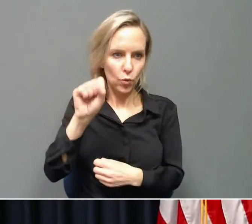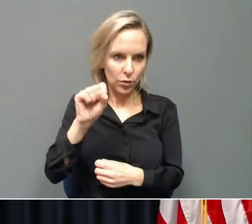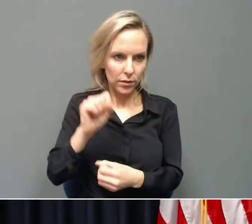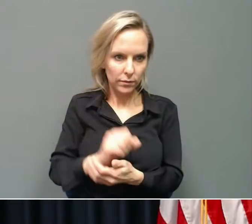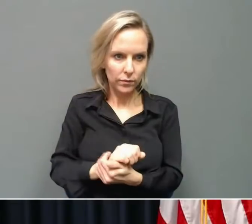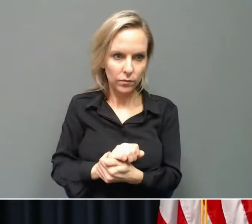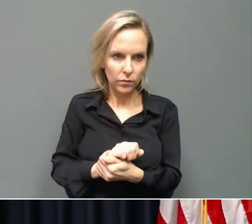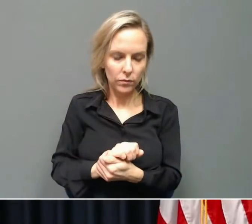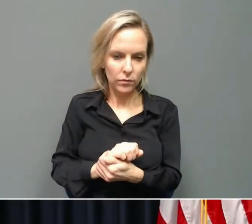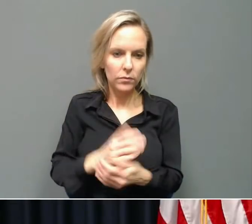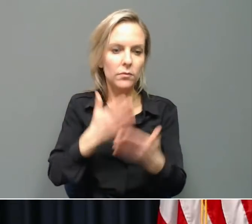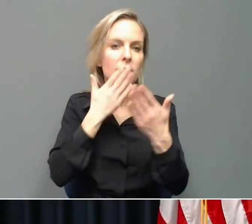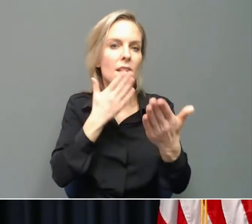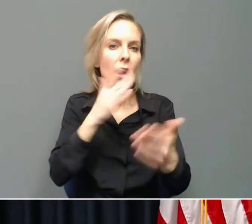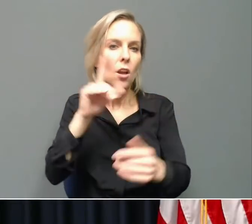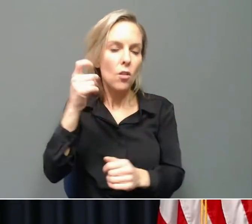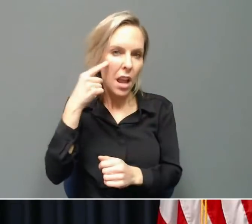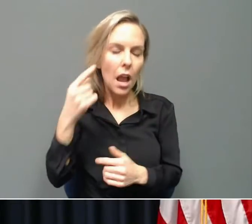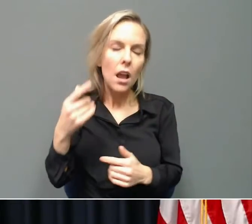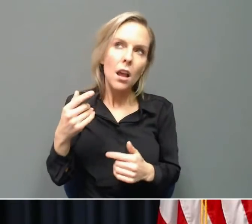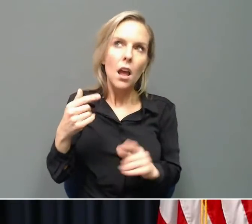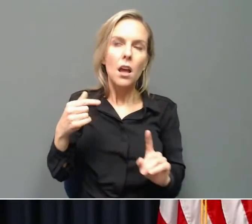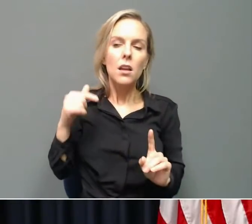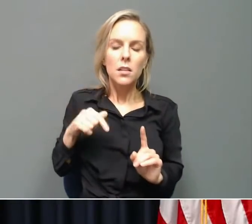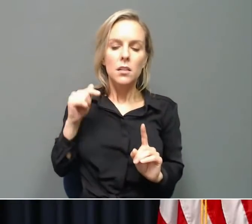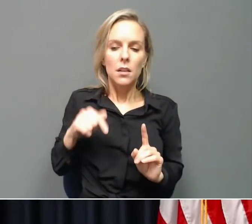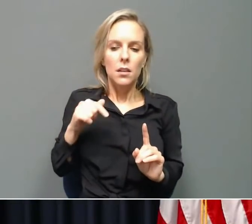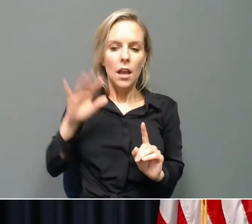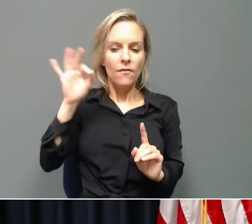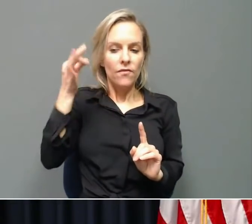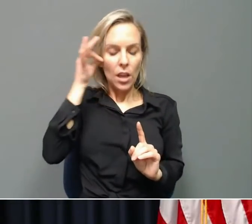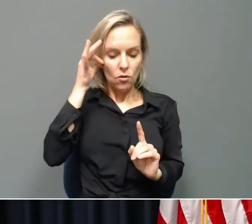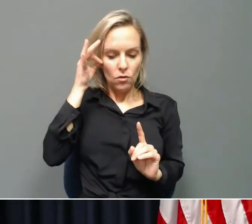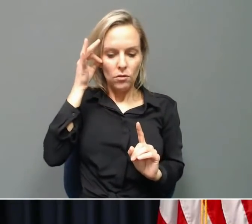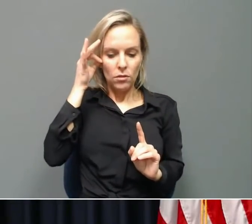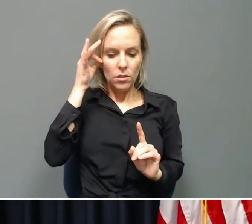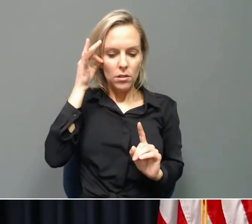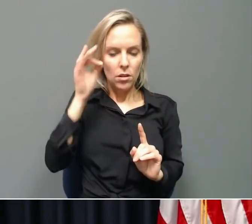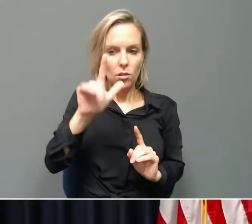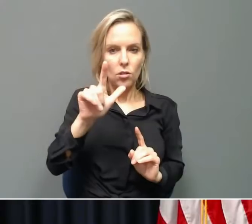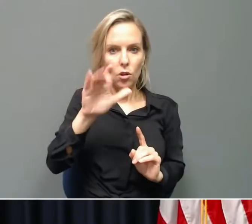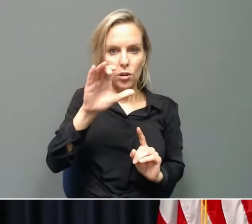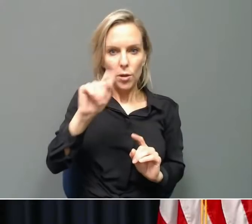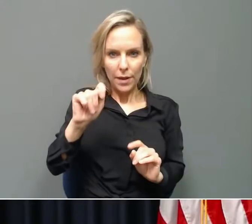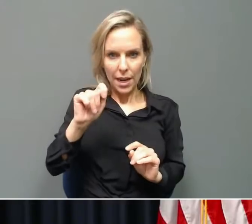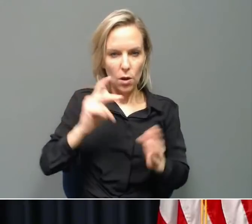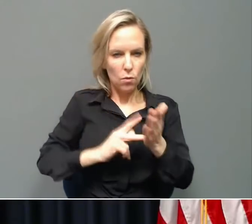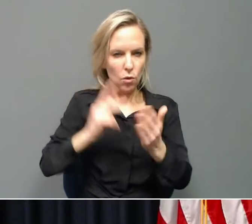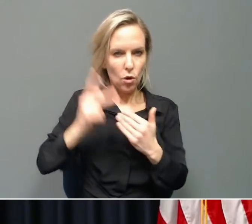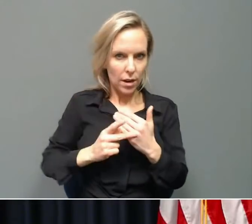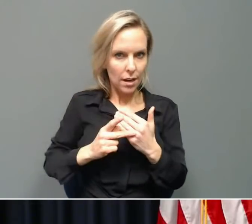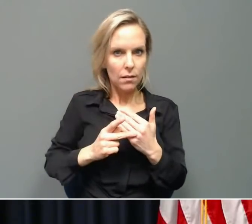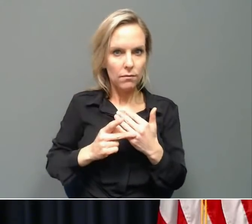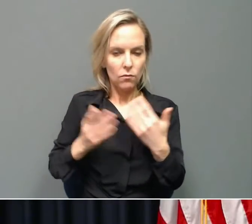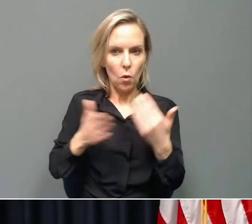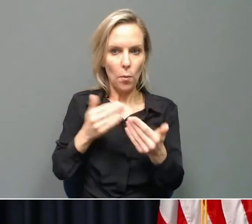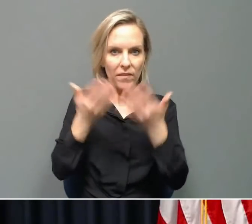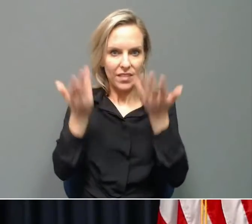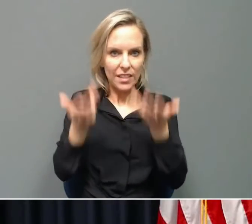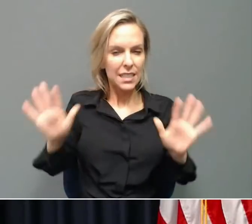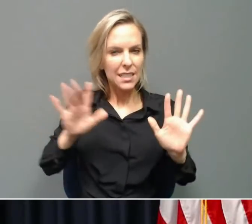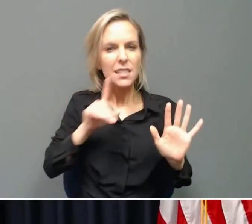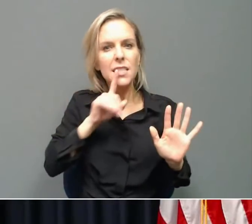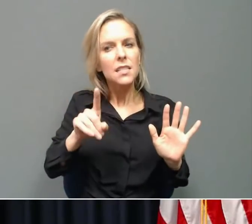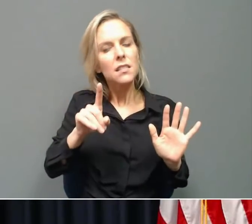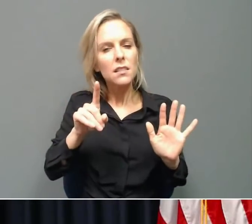Hi, Governor. I guess with the federal long-term care program being wrapped up, is there a